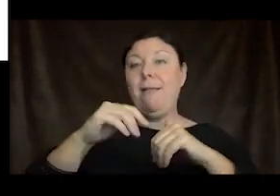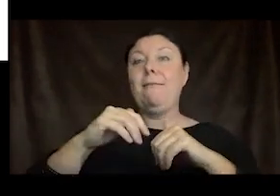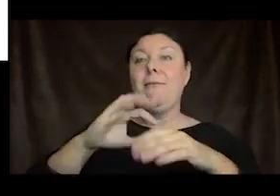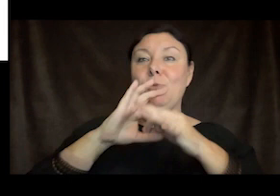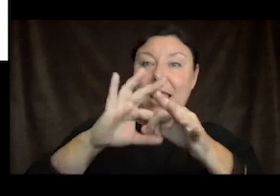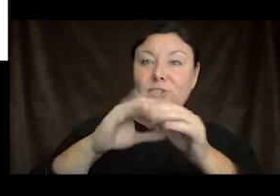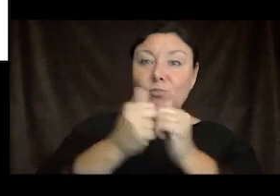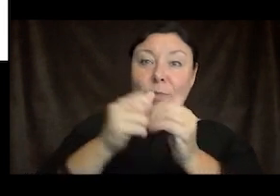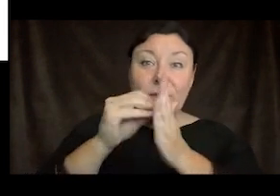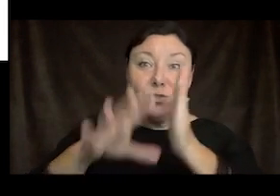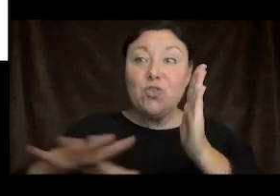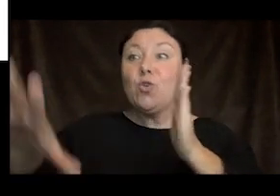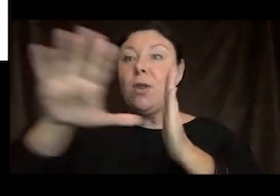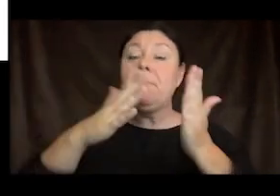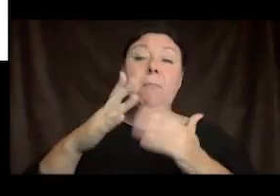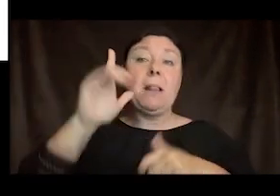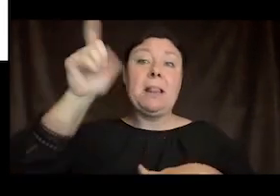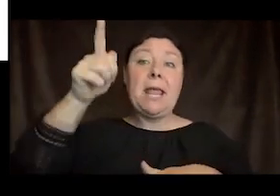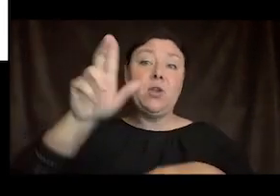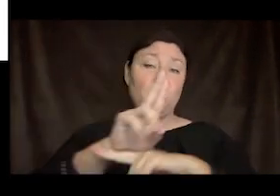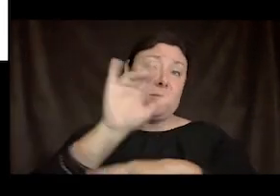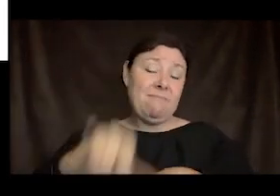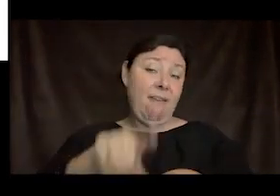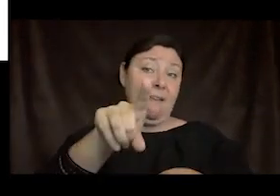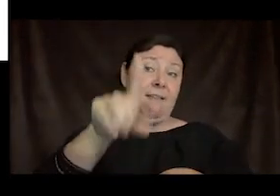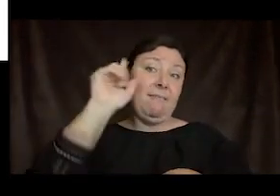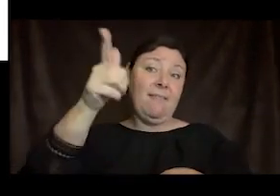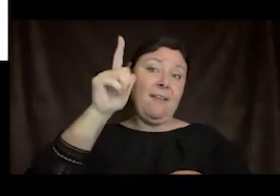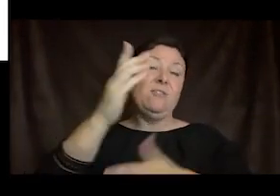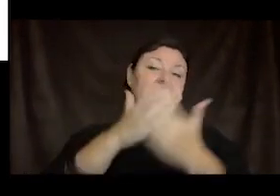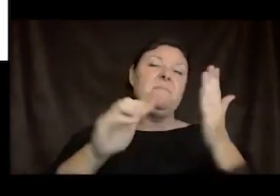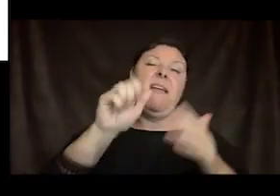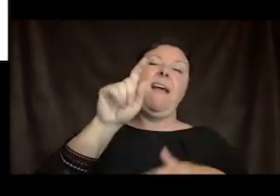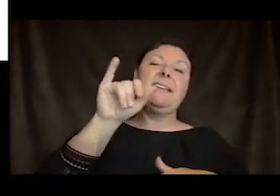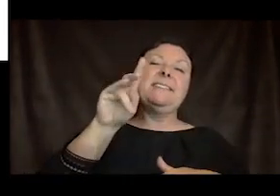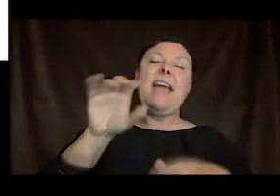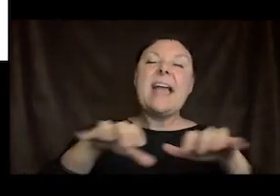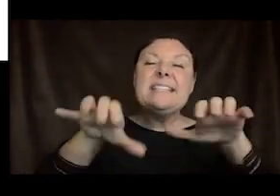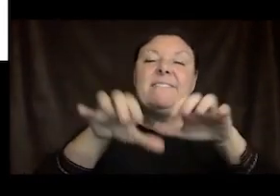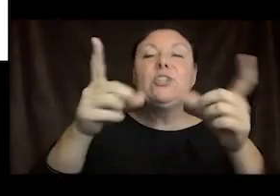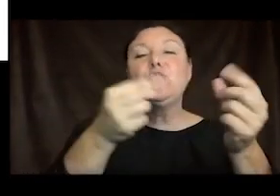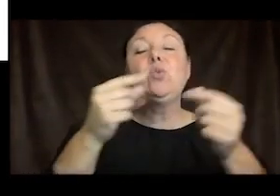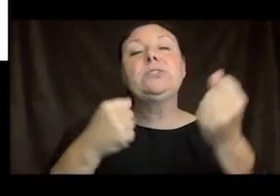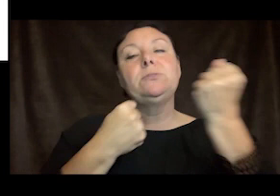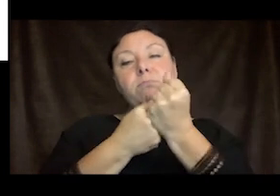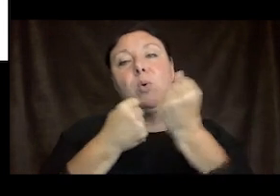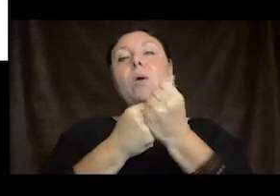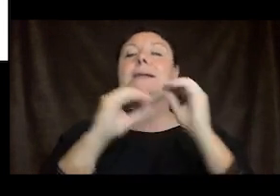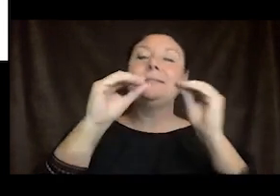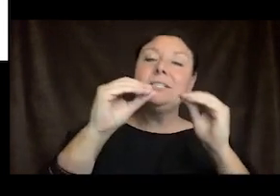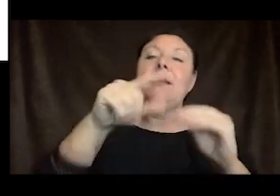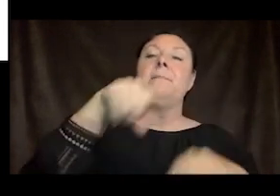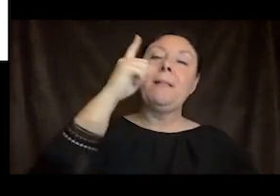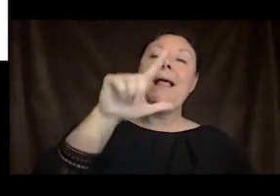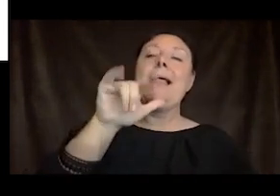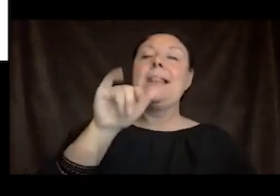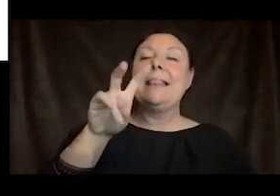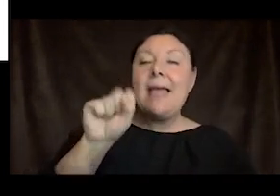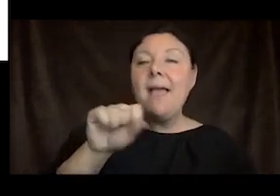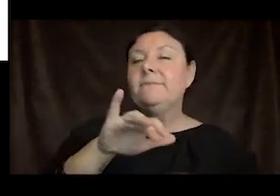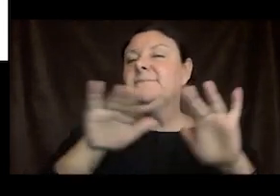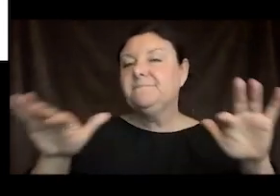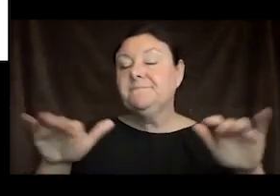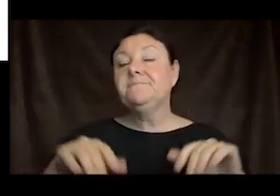a relationship with your students, then moving into some of the activities that then support teaching about Black lives,